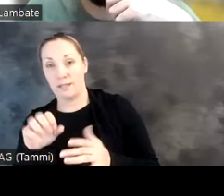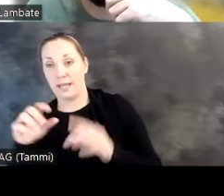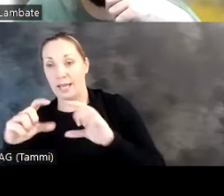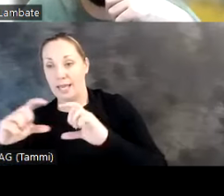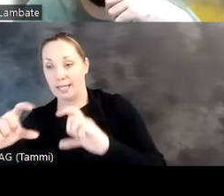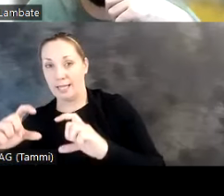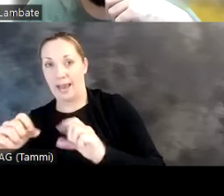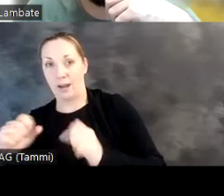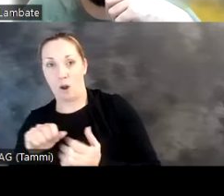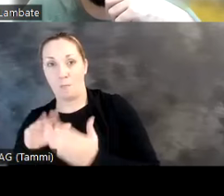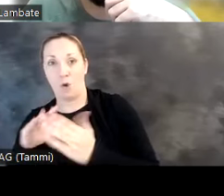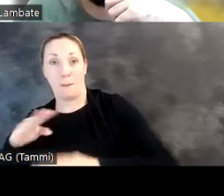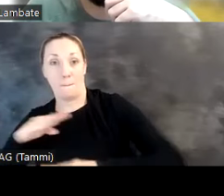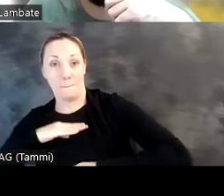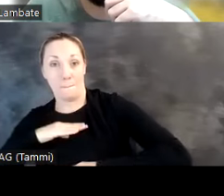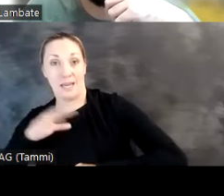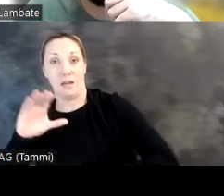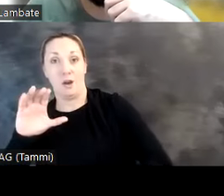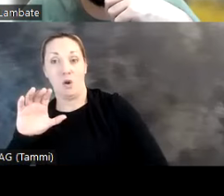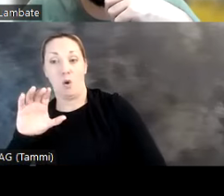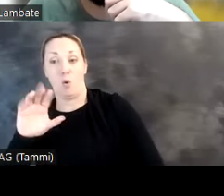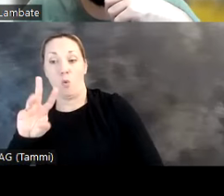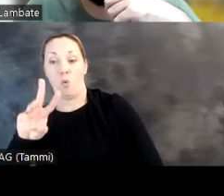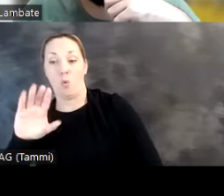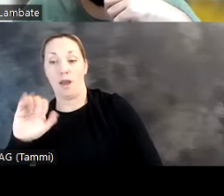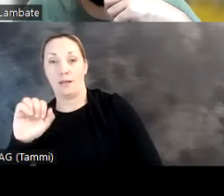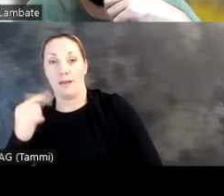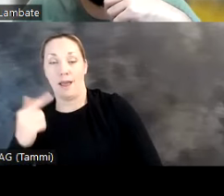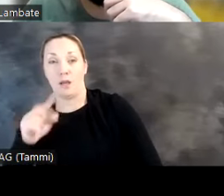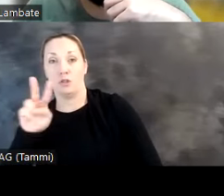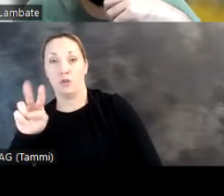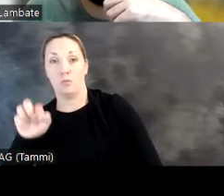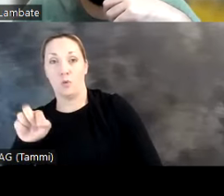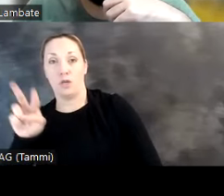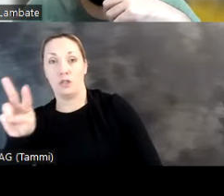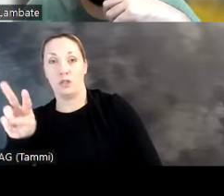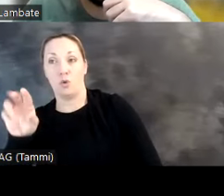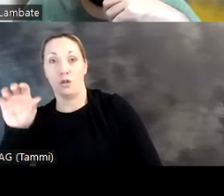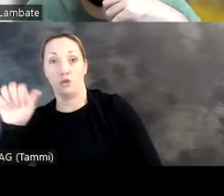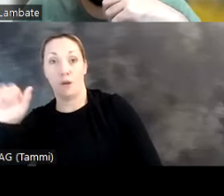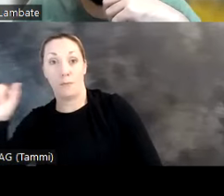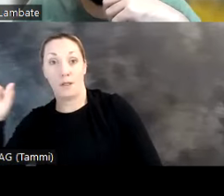meet WCAG 2.2 AAA?